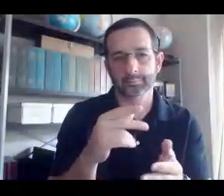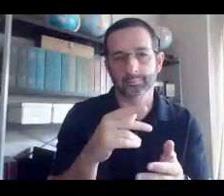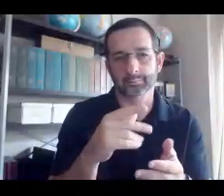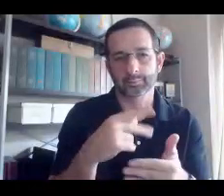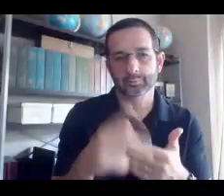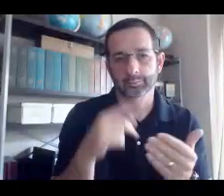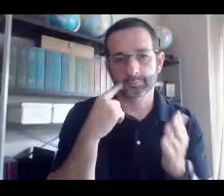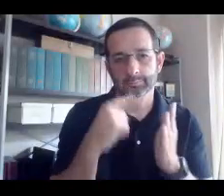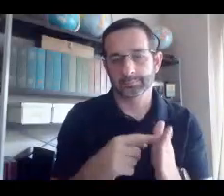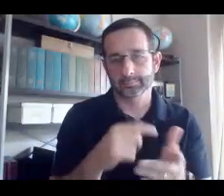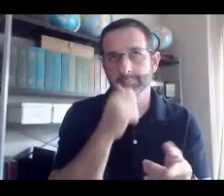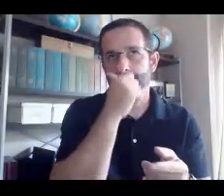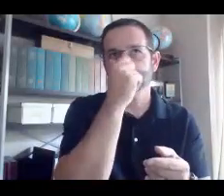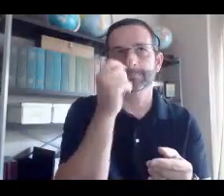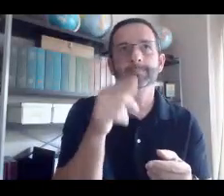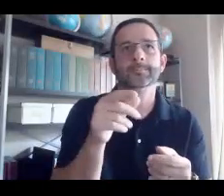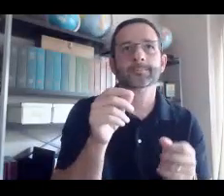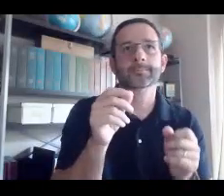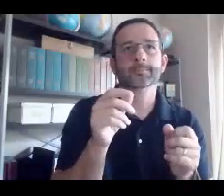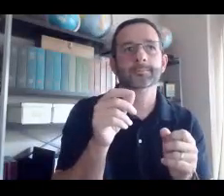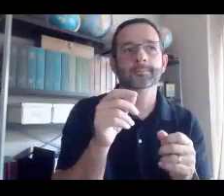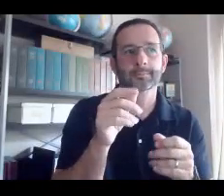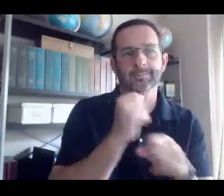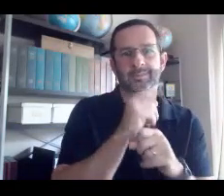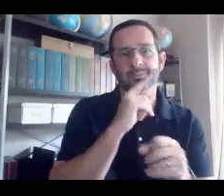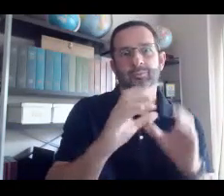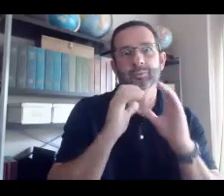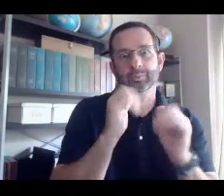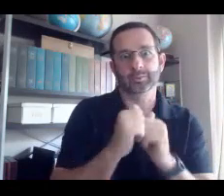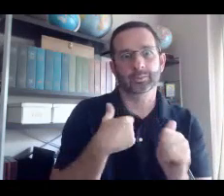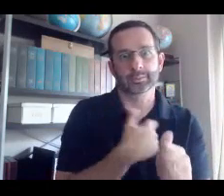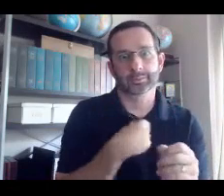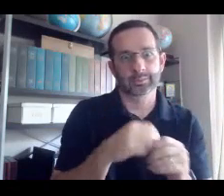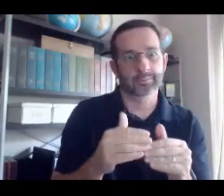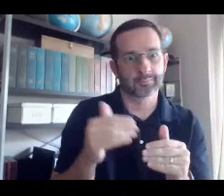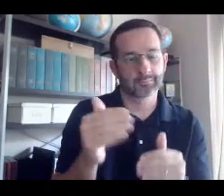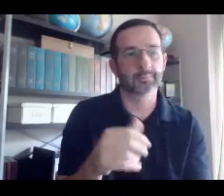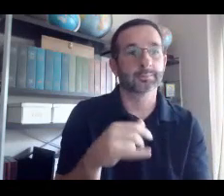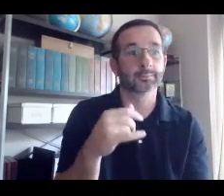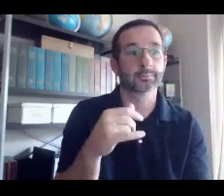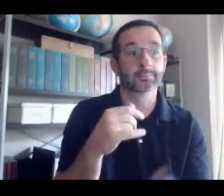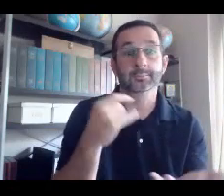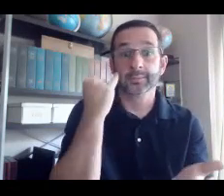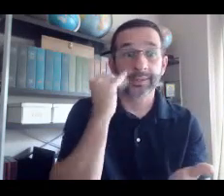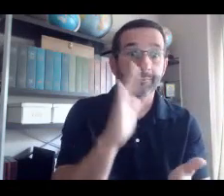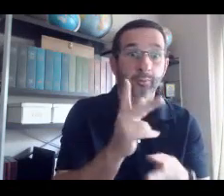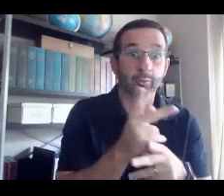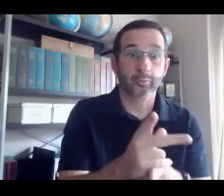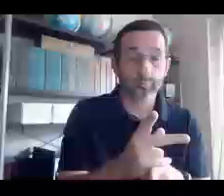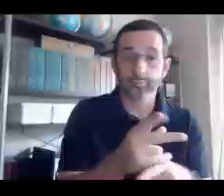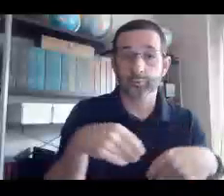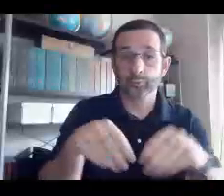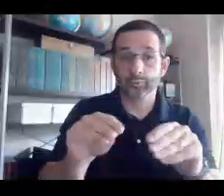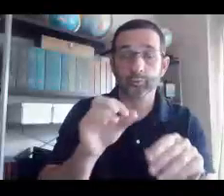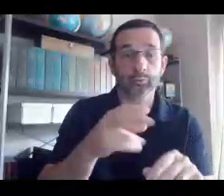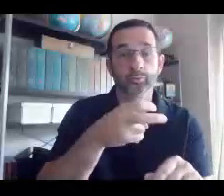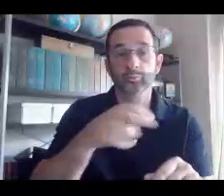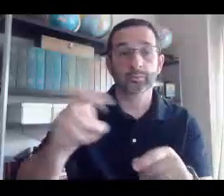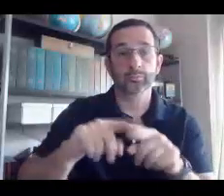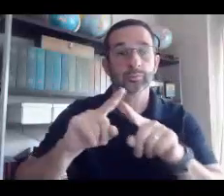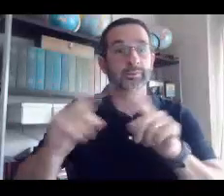Forgiveness Program, for example, we have seen this. Make sure that you communicate that with us in